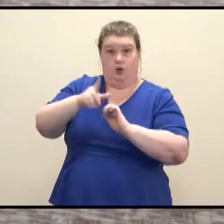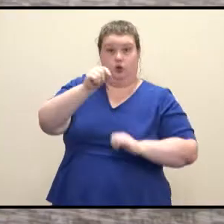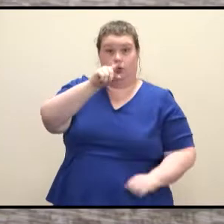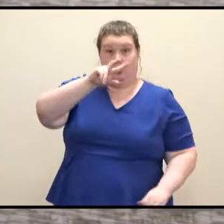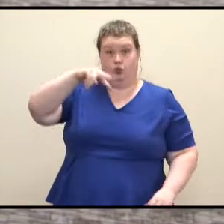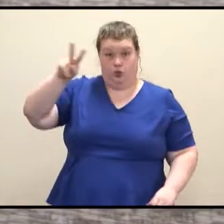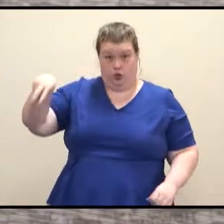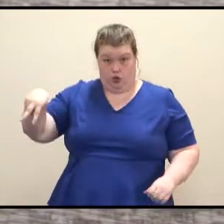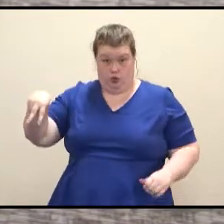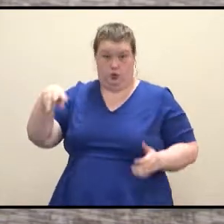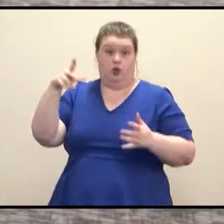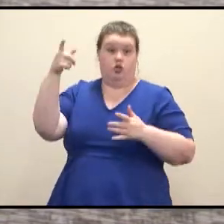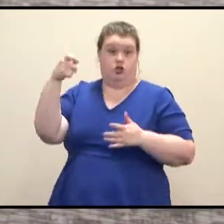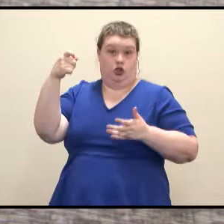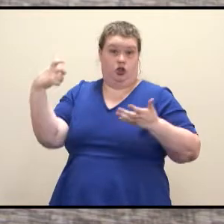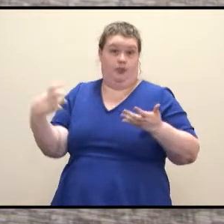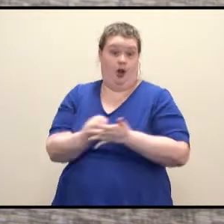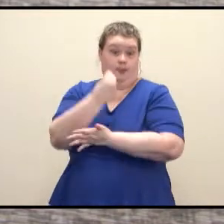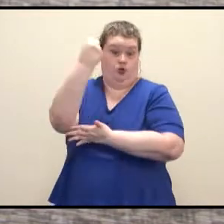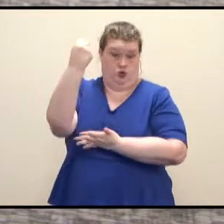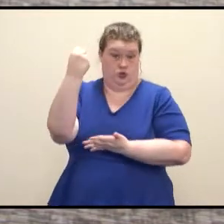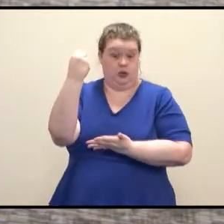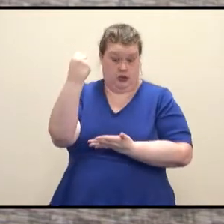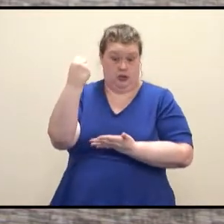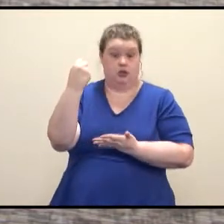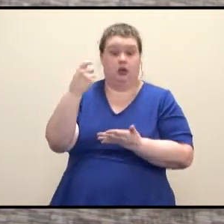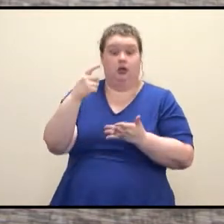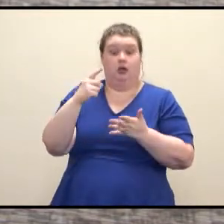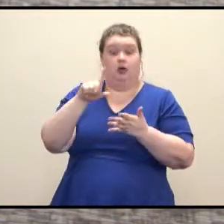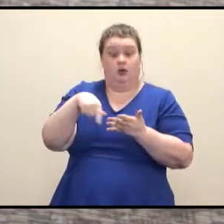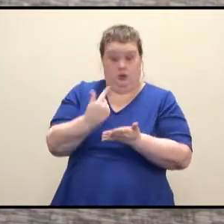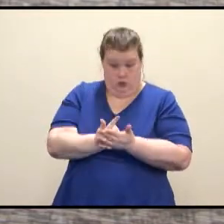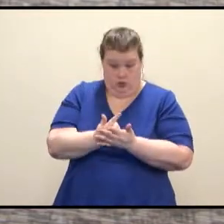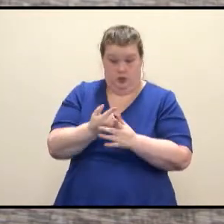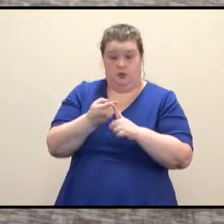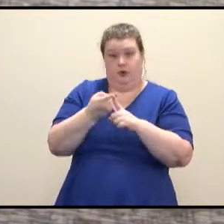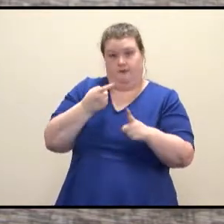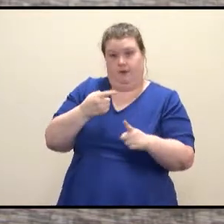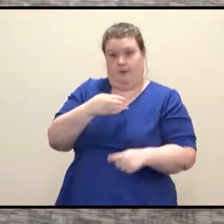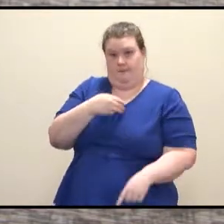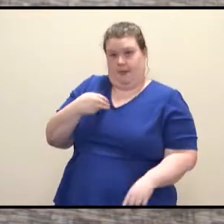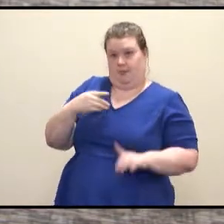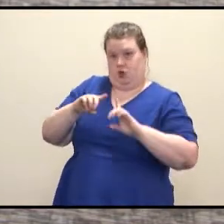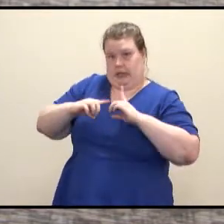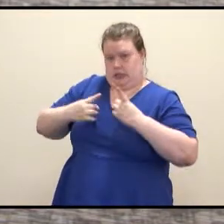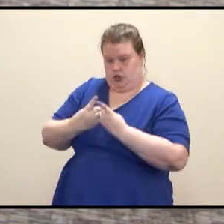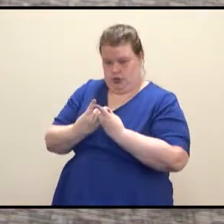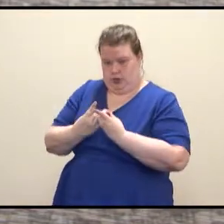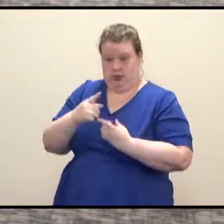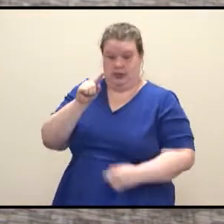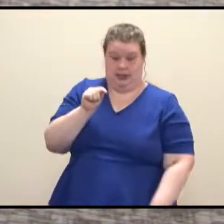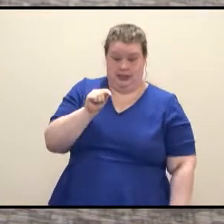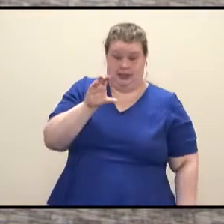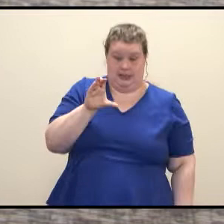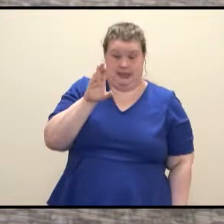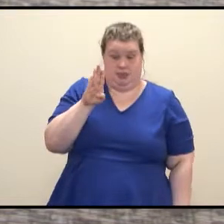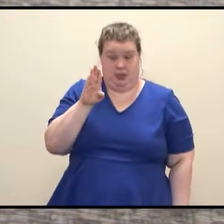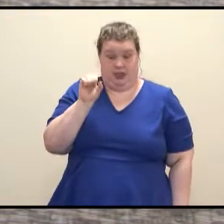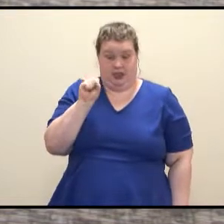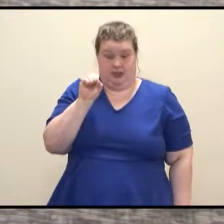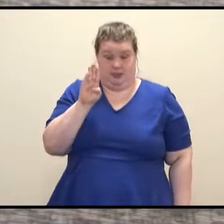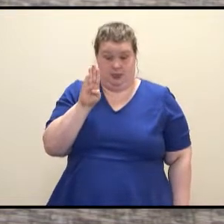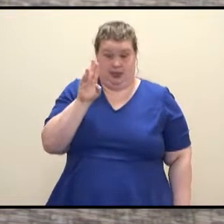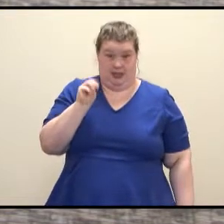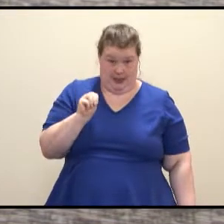opportunities available to students who are graduating the TCB-SBM member districts. The TCB-SBM